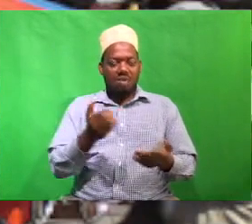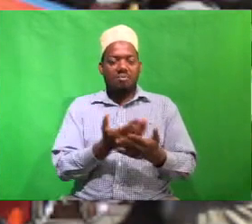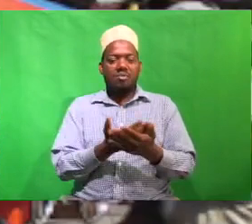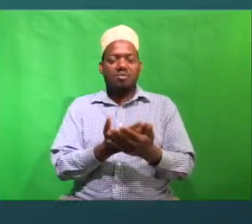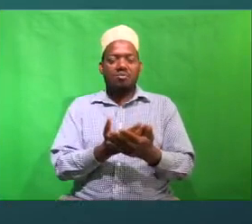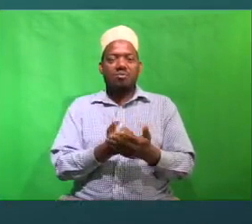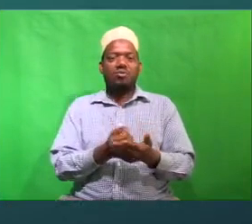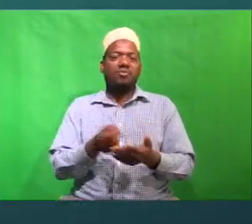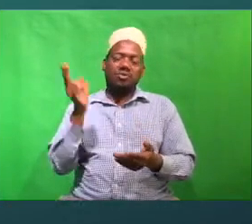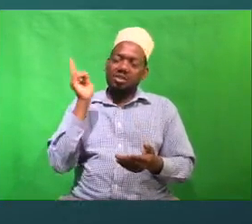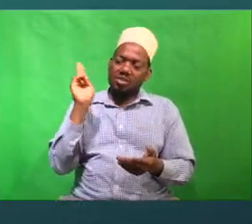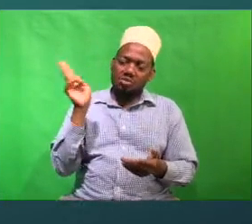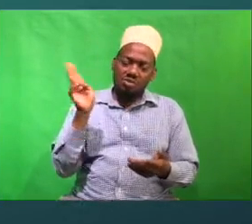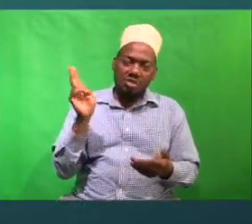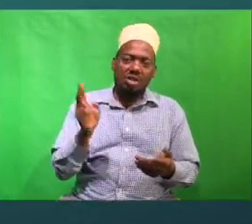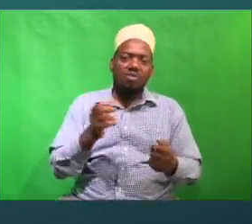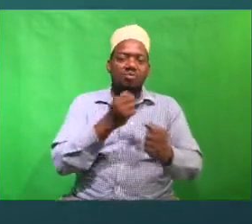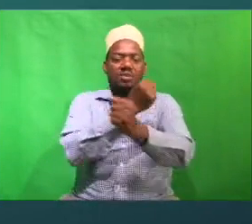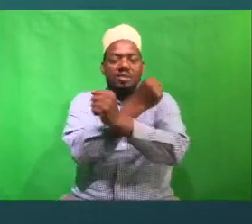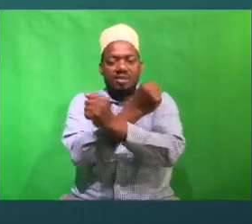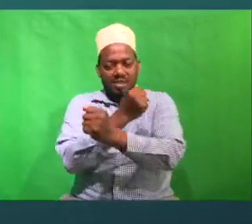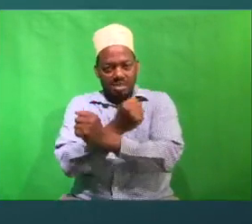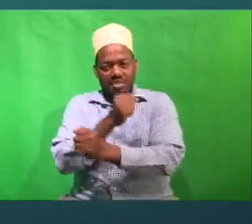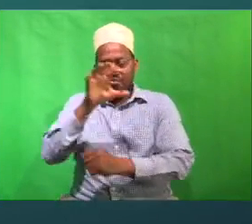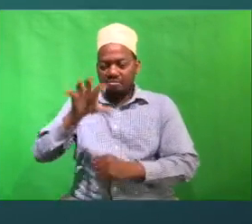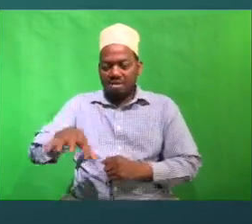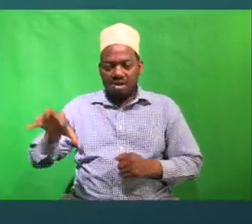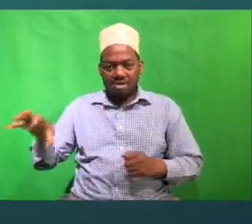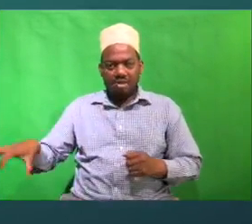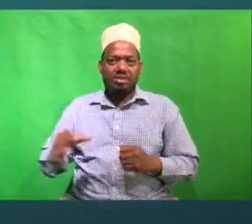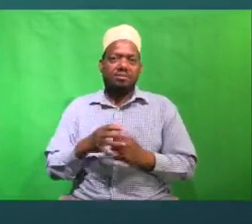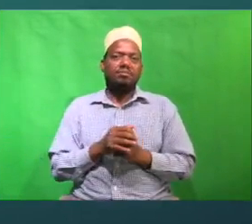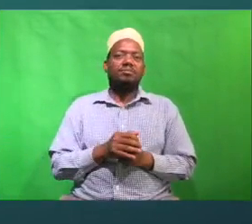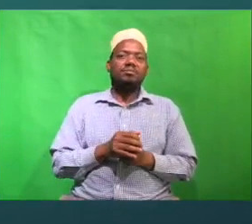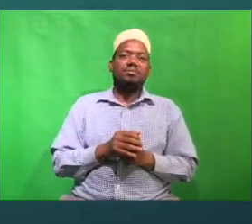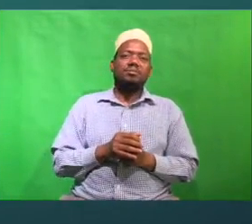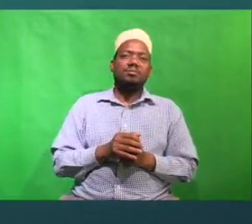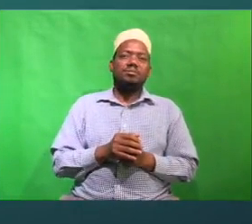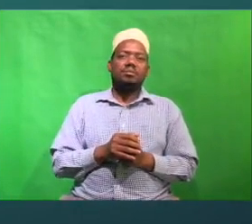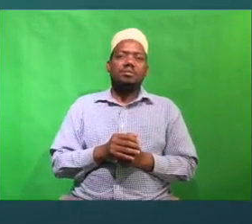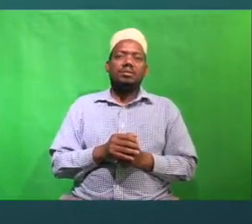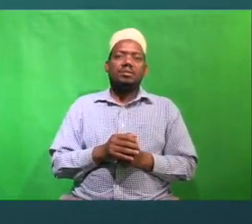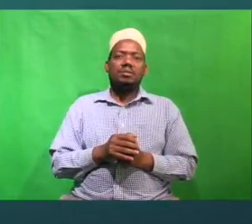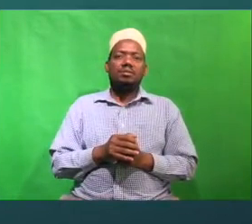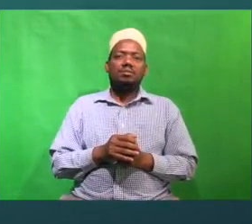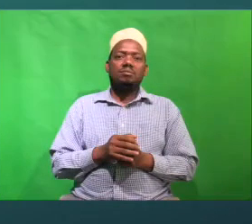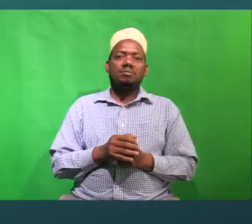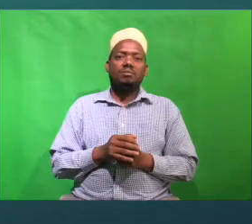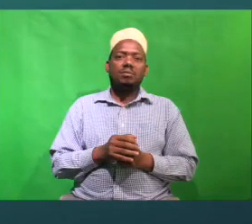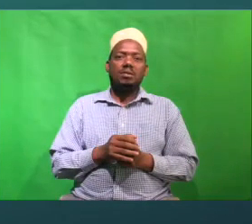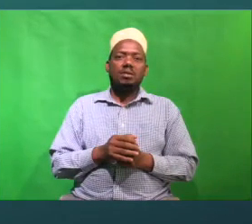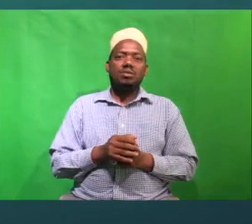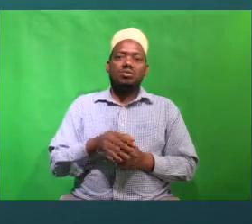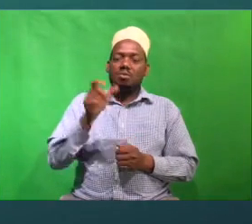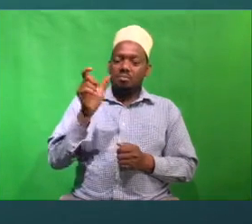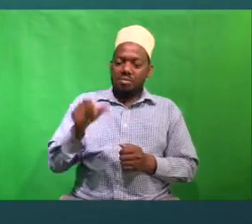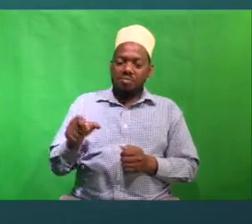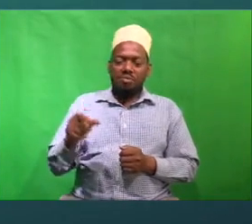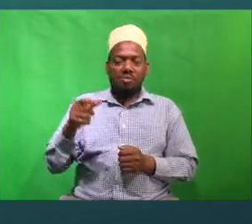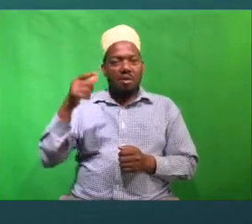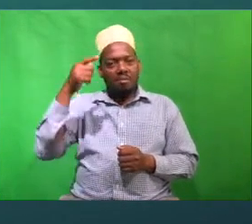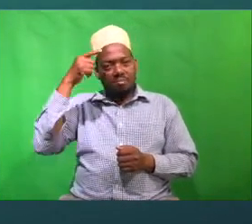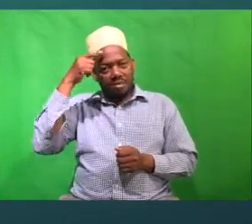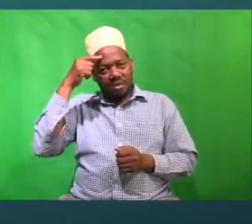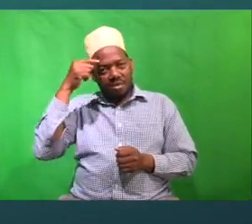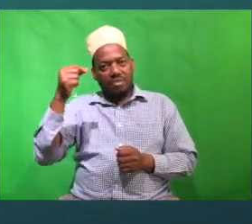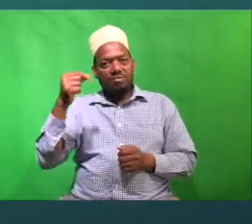slave trade market or slave market. So the town remained till now. They are surviving. So the people are many